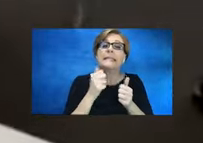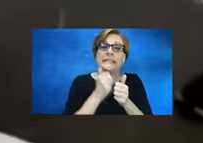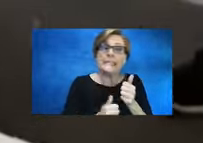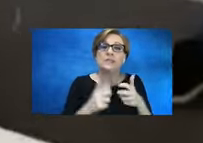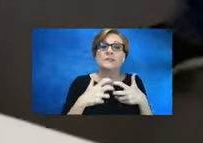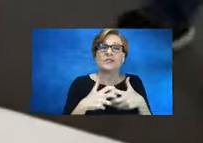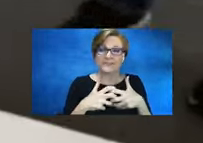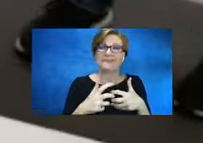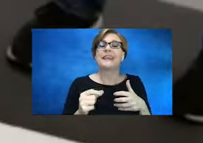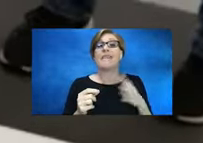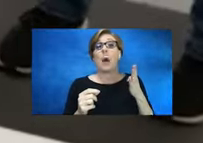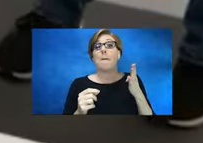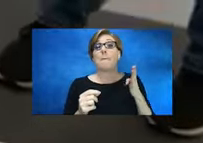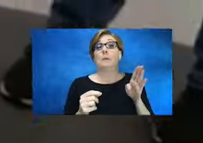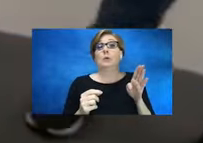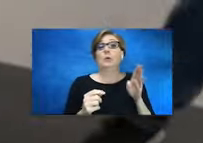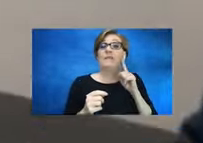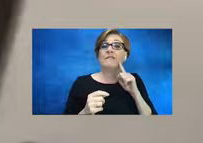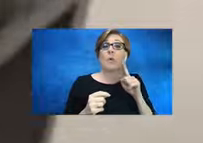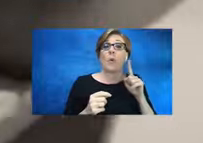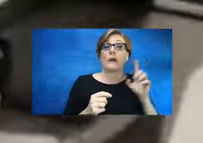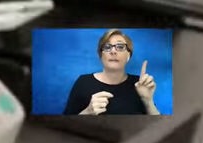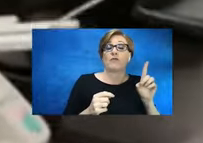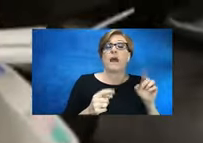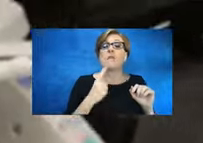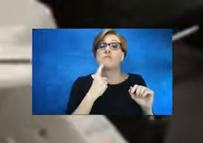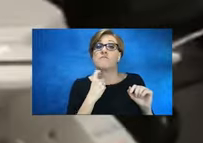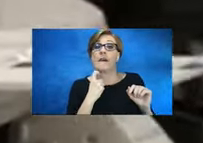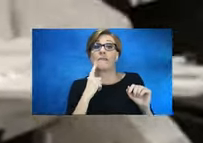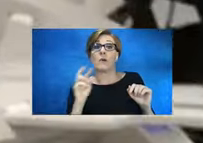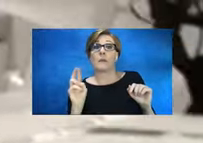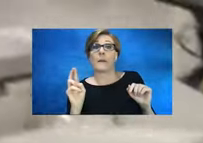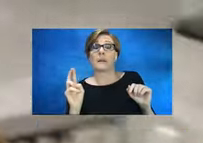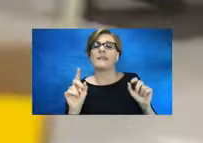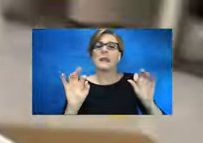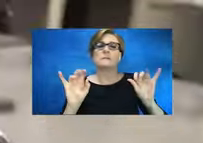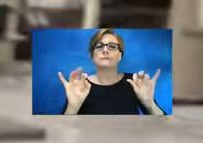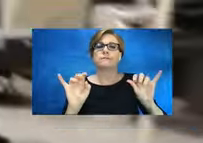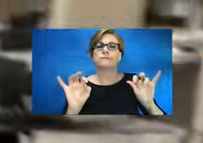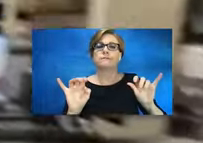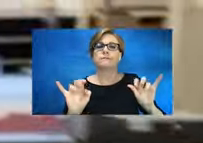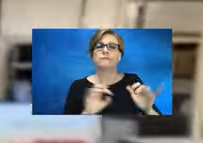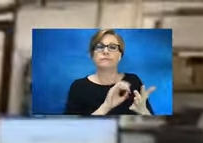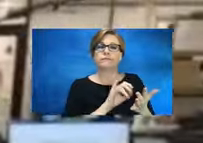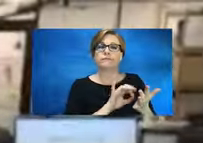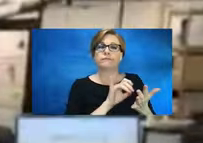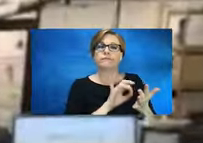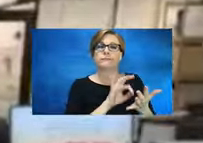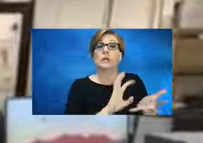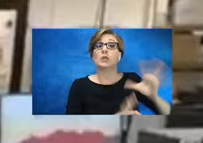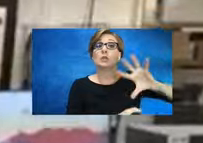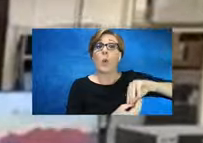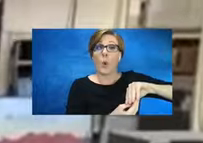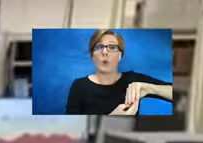for Democrat, red for Republican. And then they would do that calculation to find out the total number of ballots we tabulated on